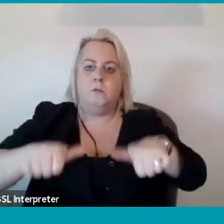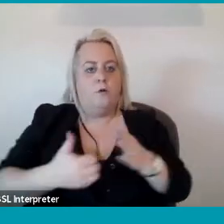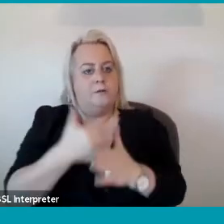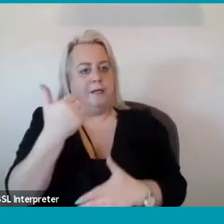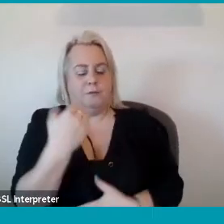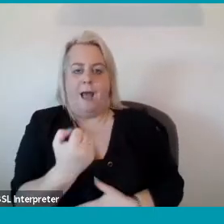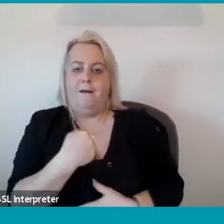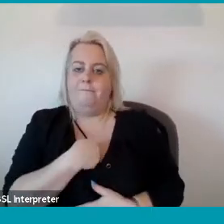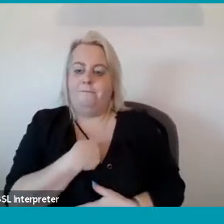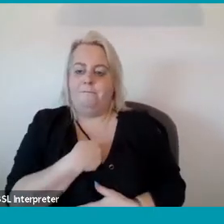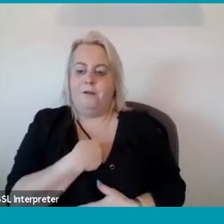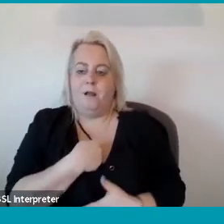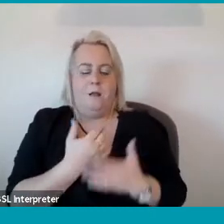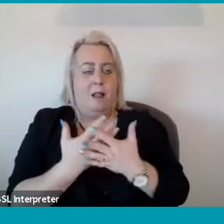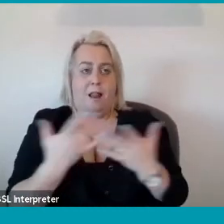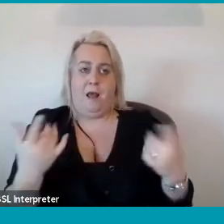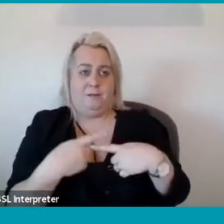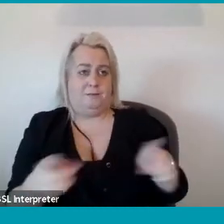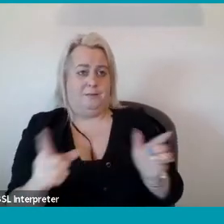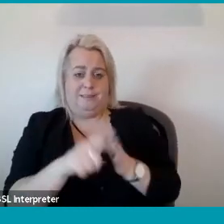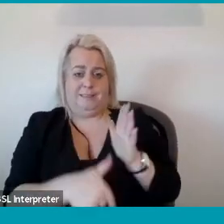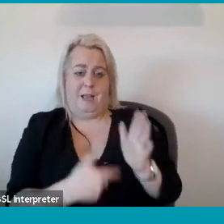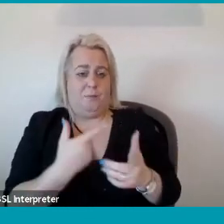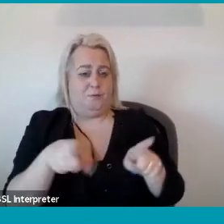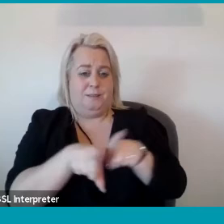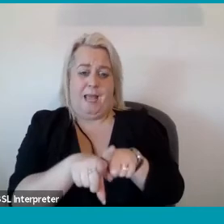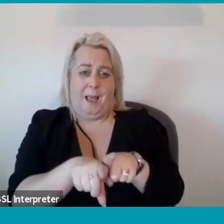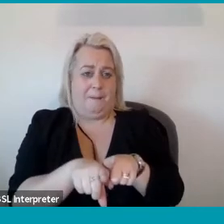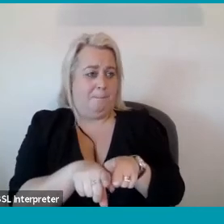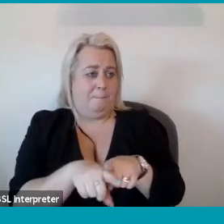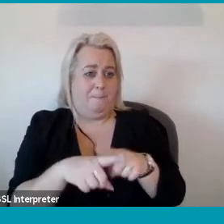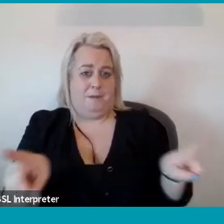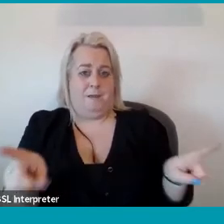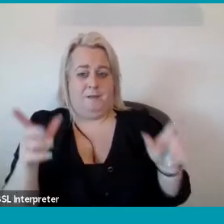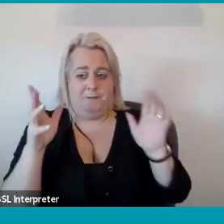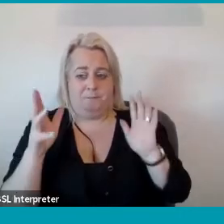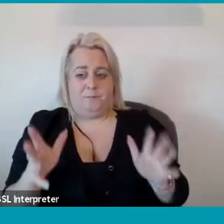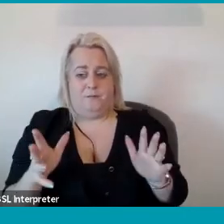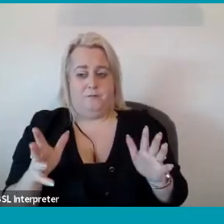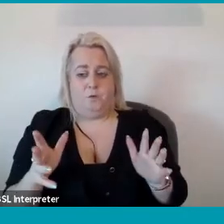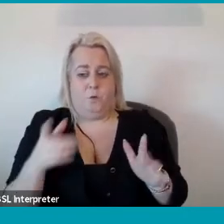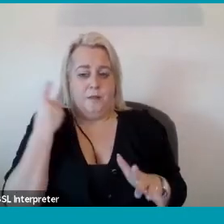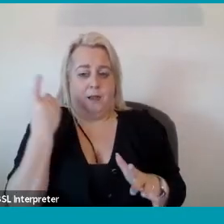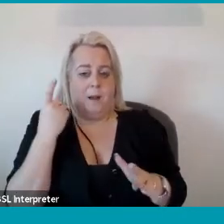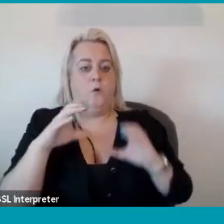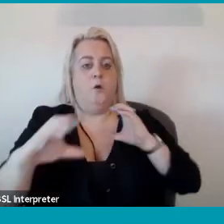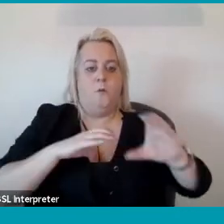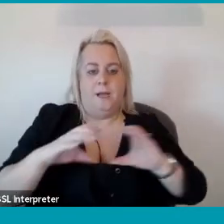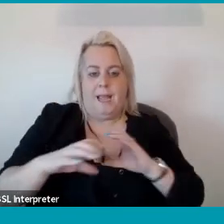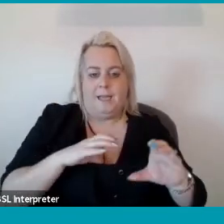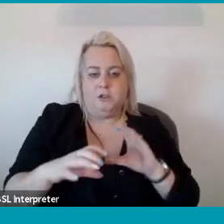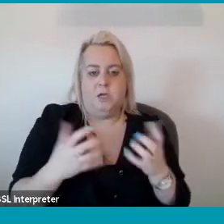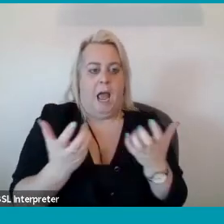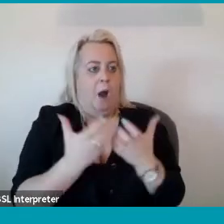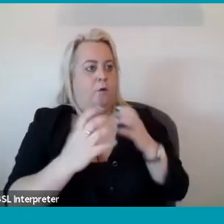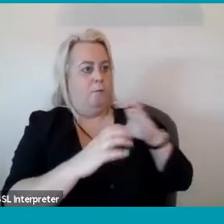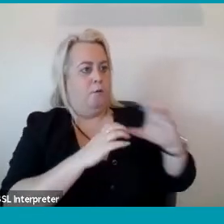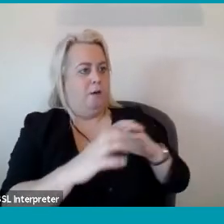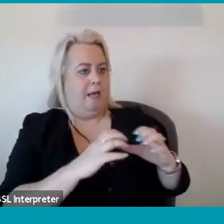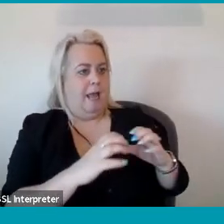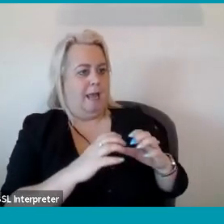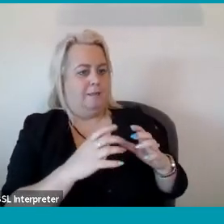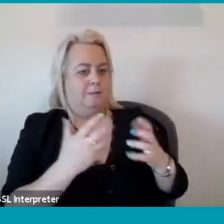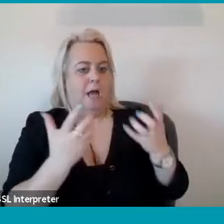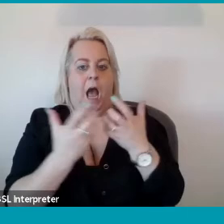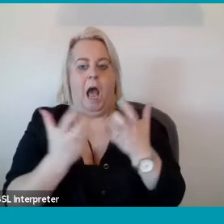all disabled people have to do that. How am I going to communicate because I don't communicate in ways that others do? Or how am I going to use